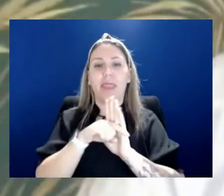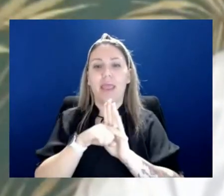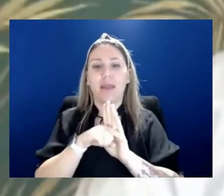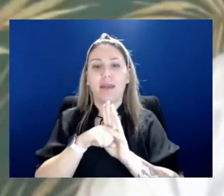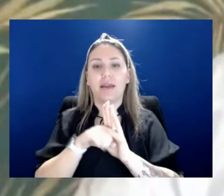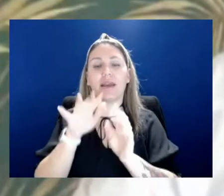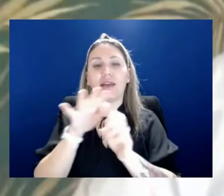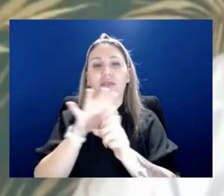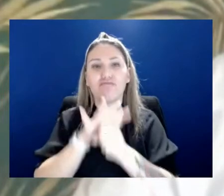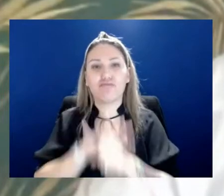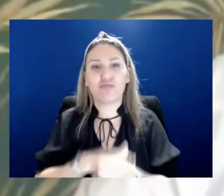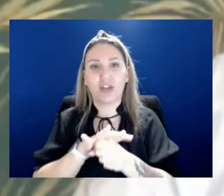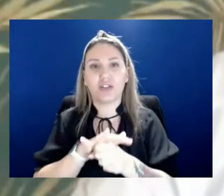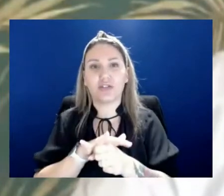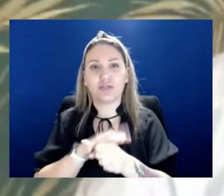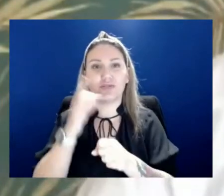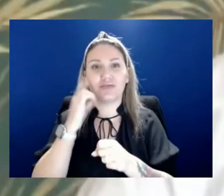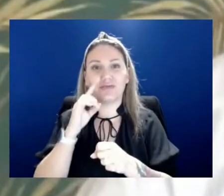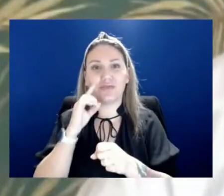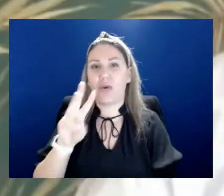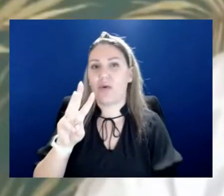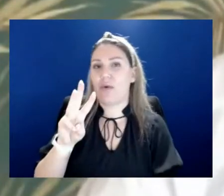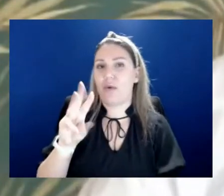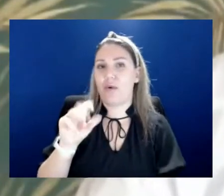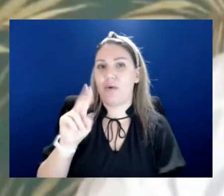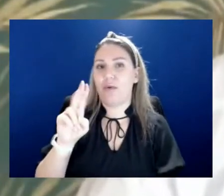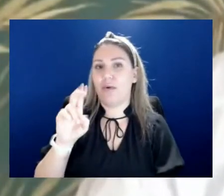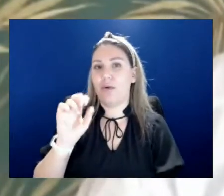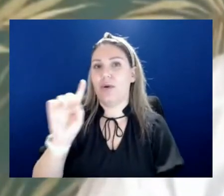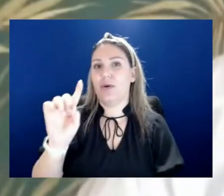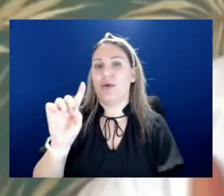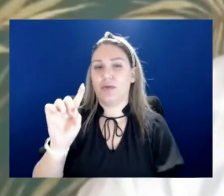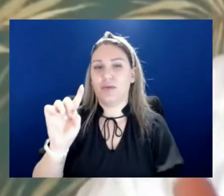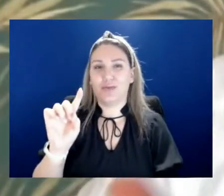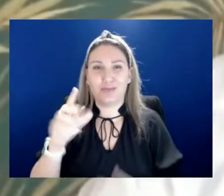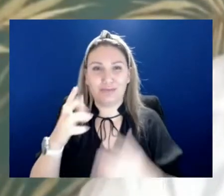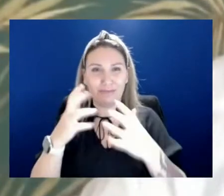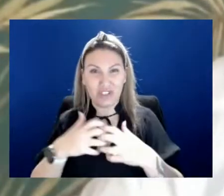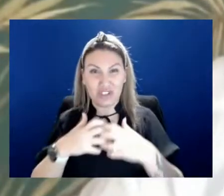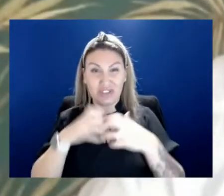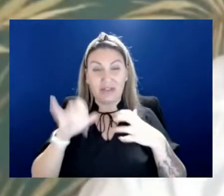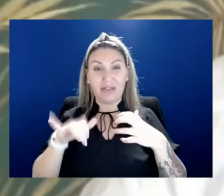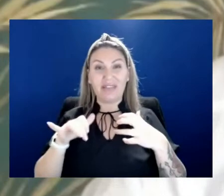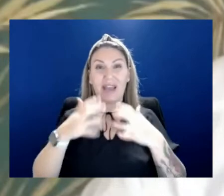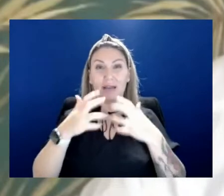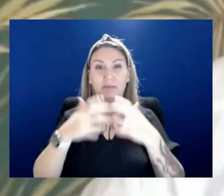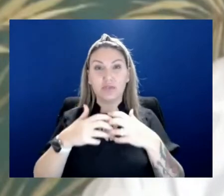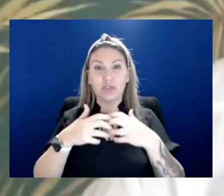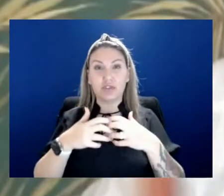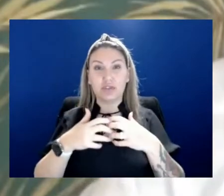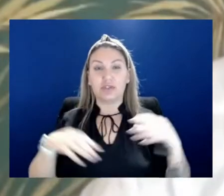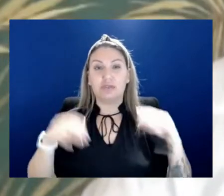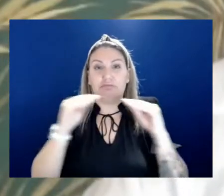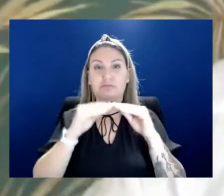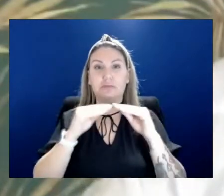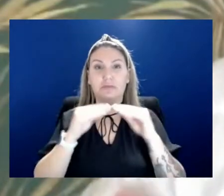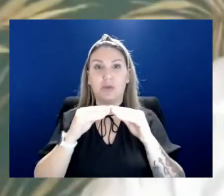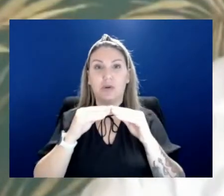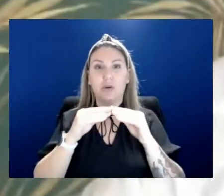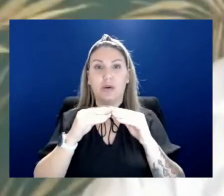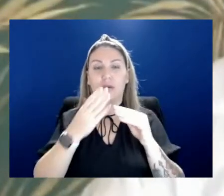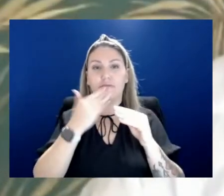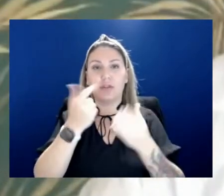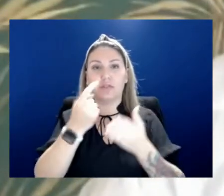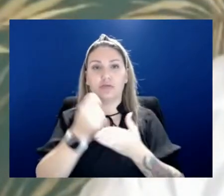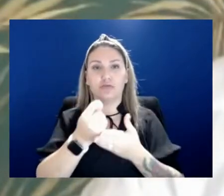pressure wound machine. And with this machine, it's more faster to treatment the patient with the chronic and